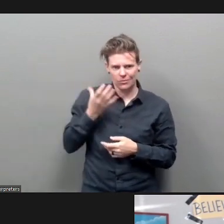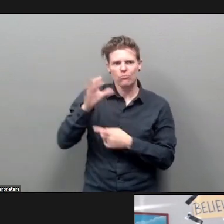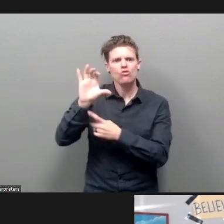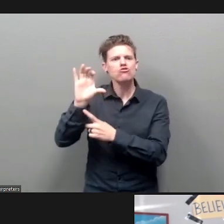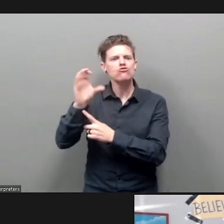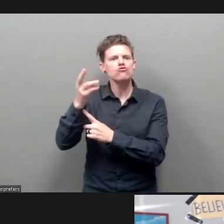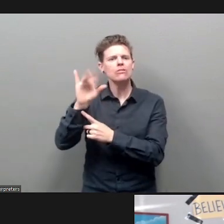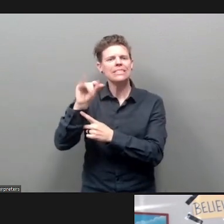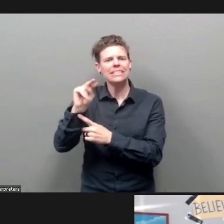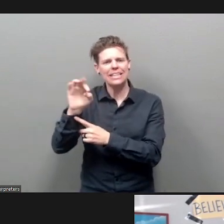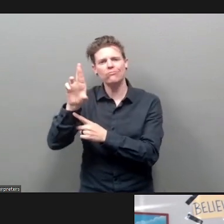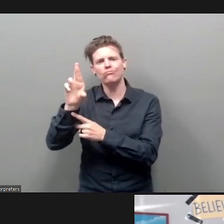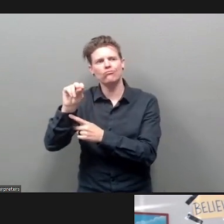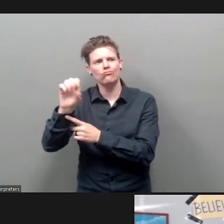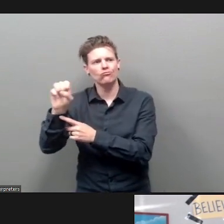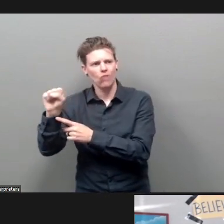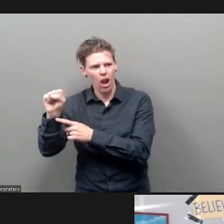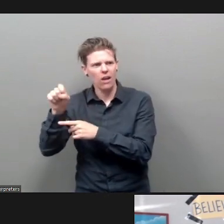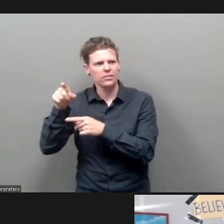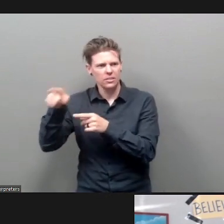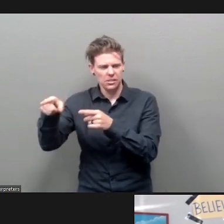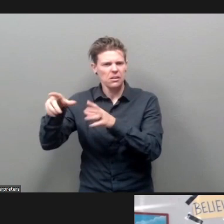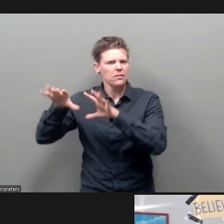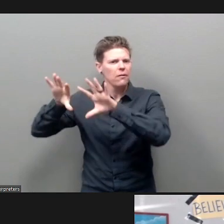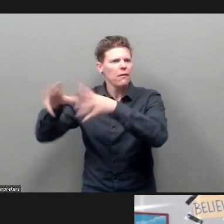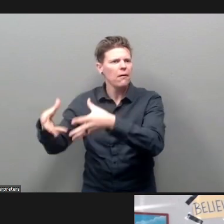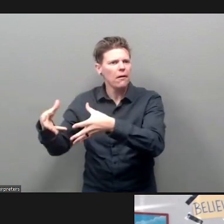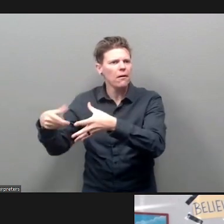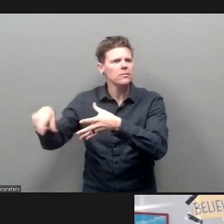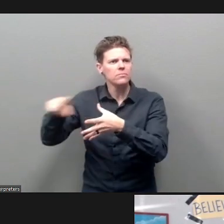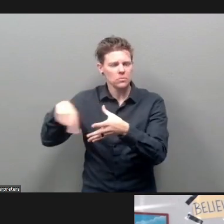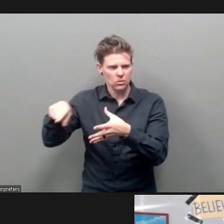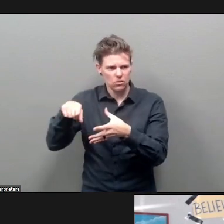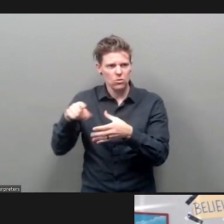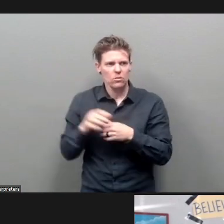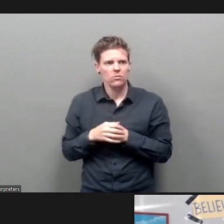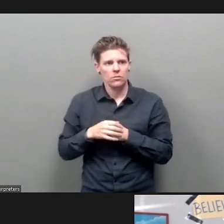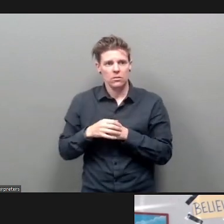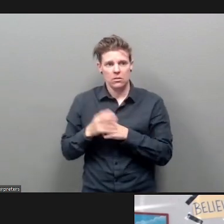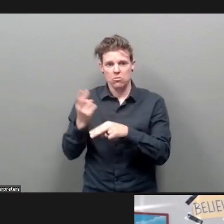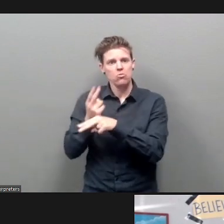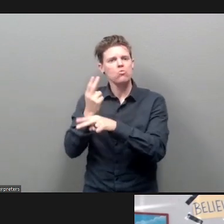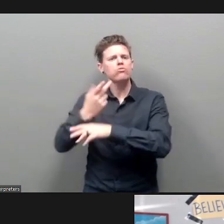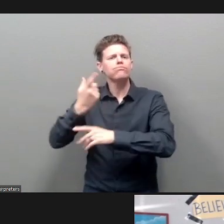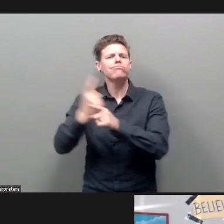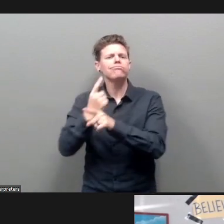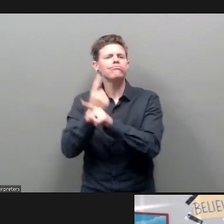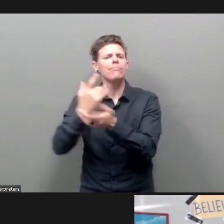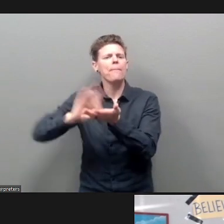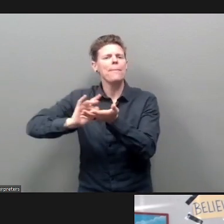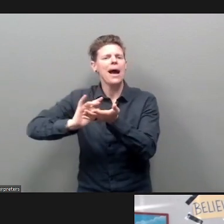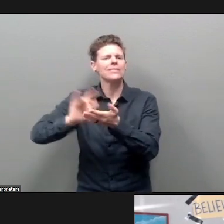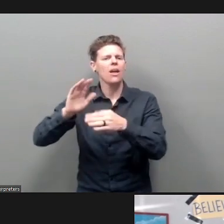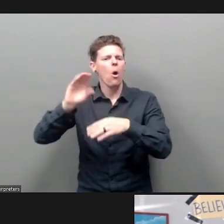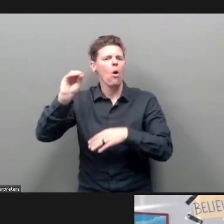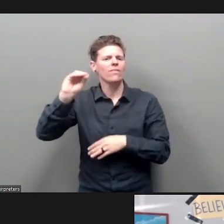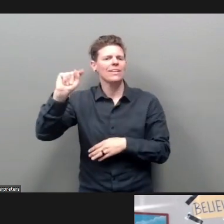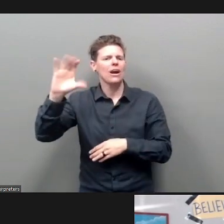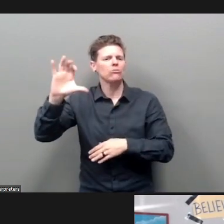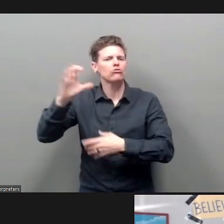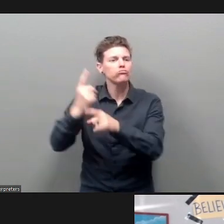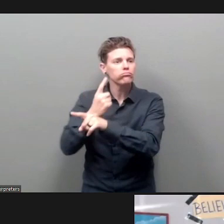over-the-counter tests, and there's 2 in a box, you should use both because the first one might be negative. And I just was curious if